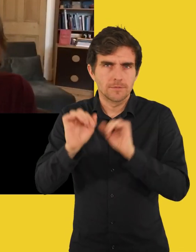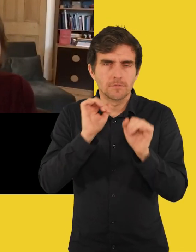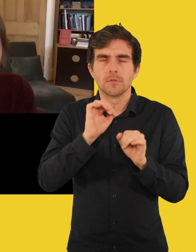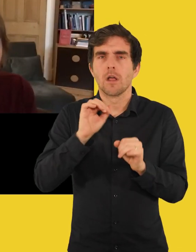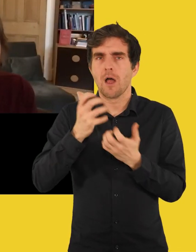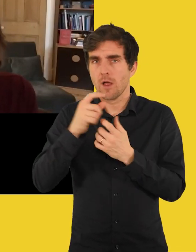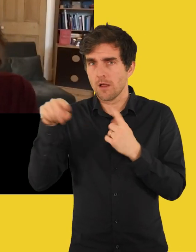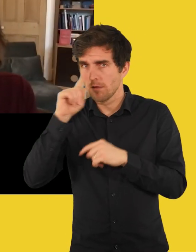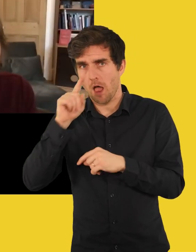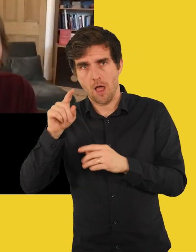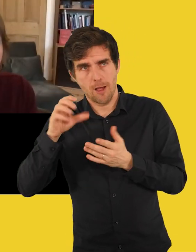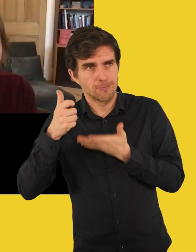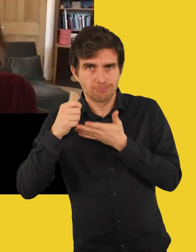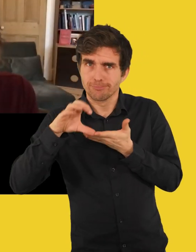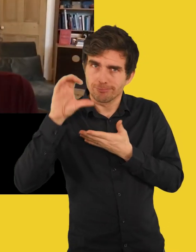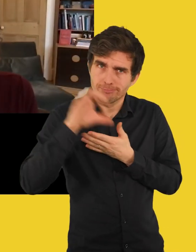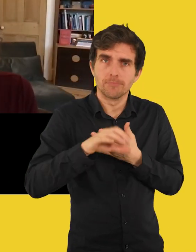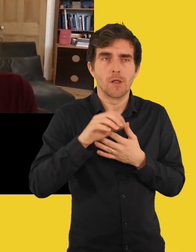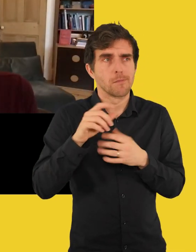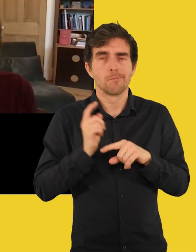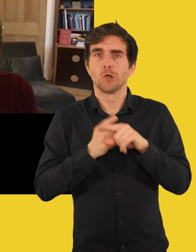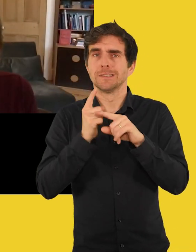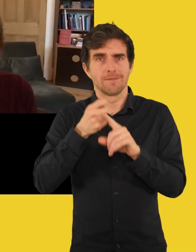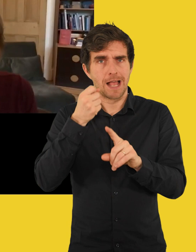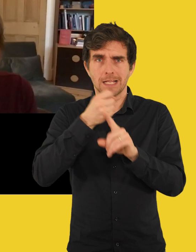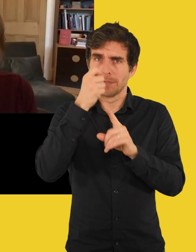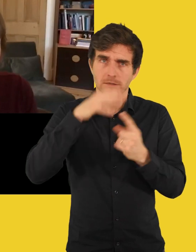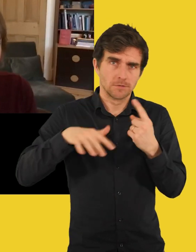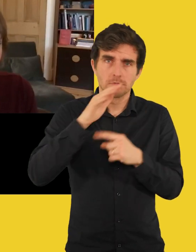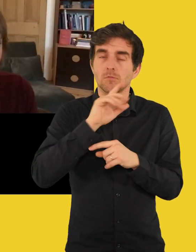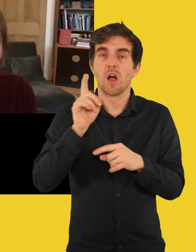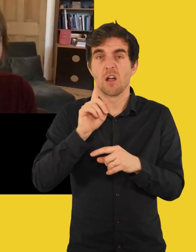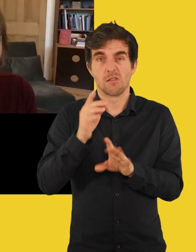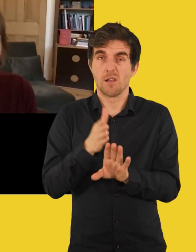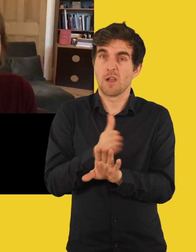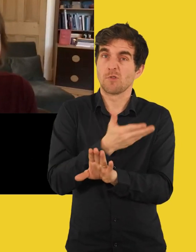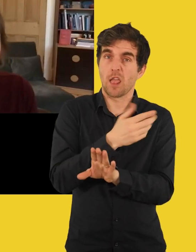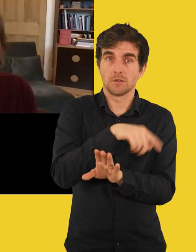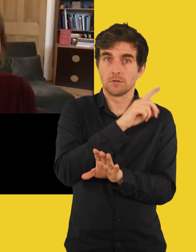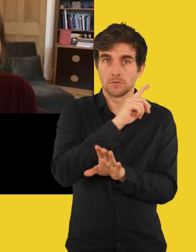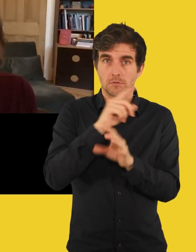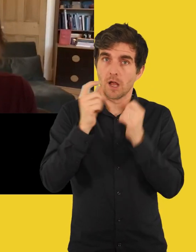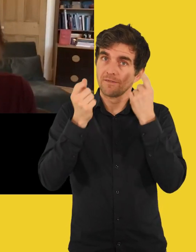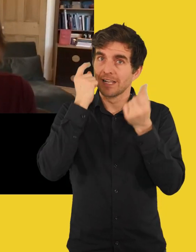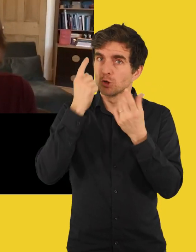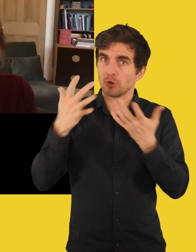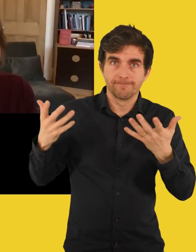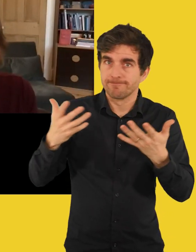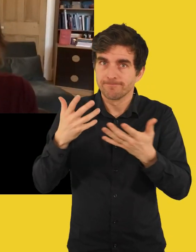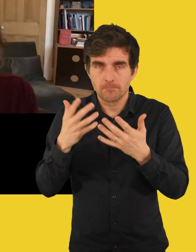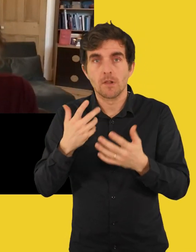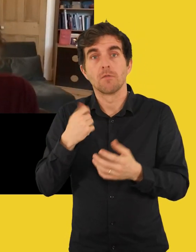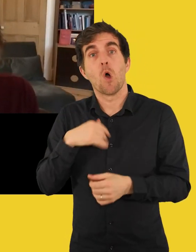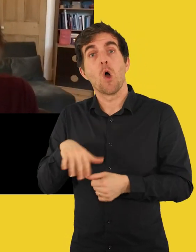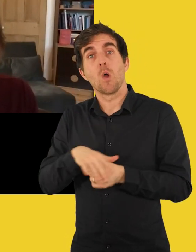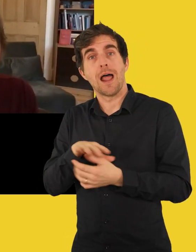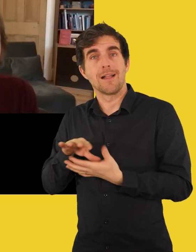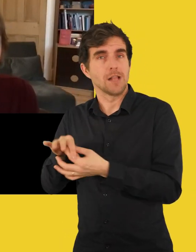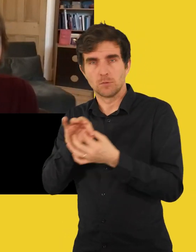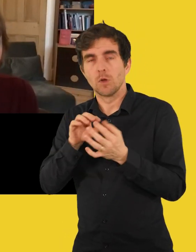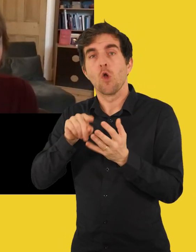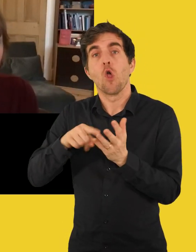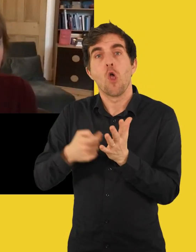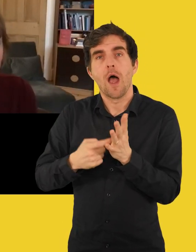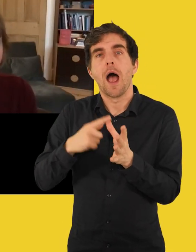equitable investment and philanthropy can positively impact initiatives led by marginalised innovators. We